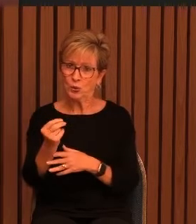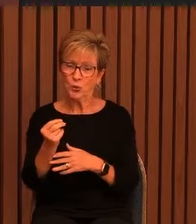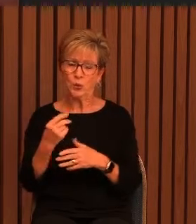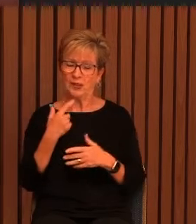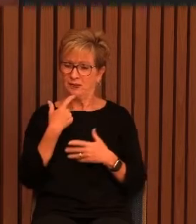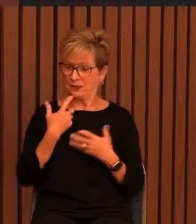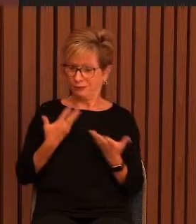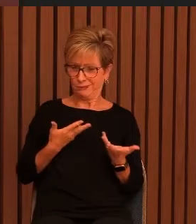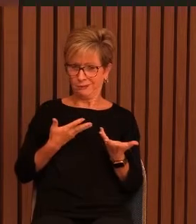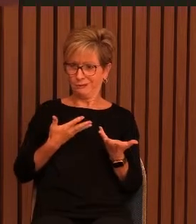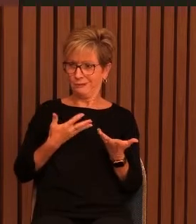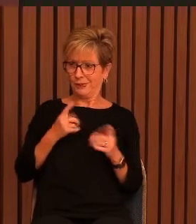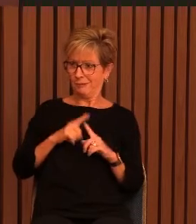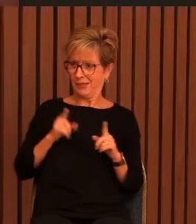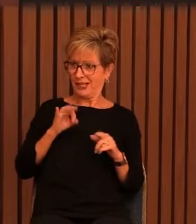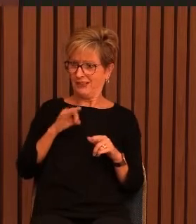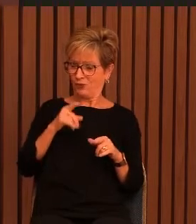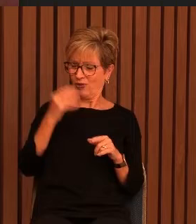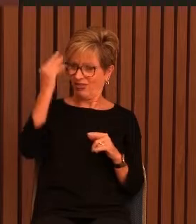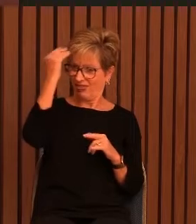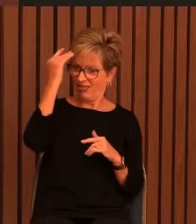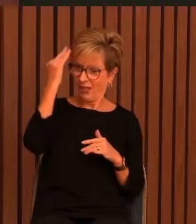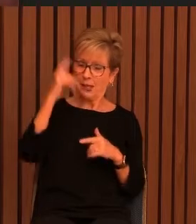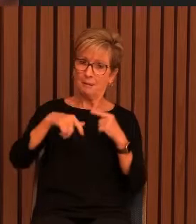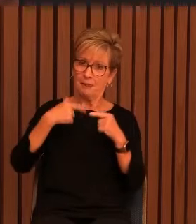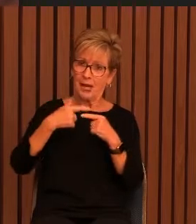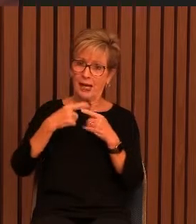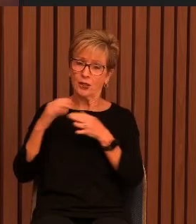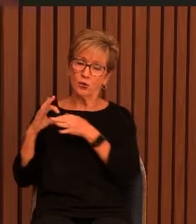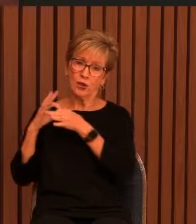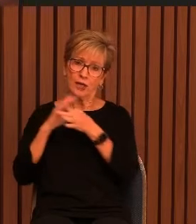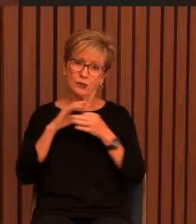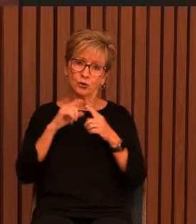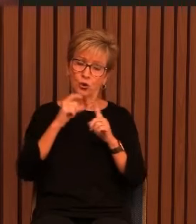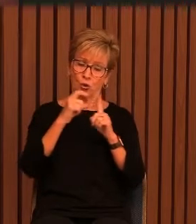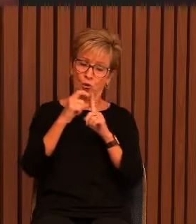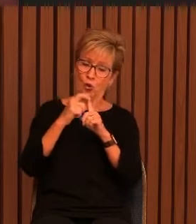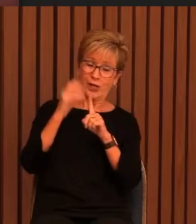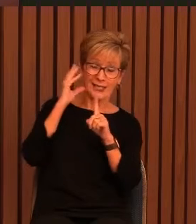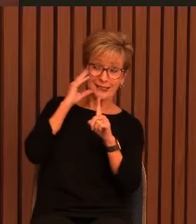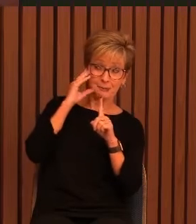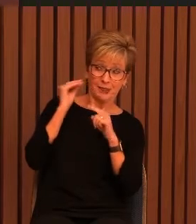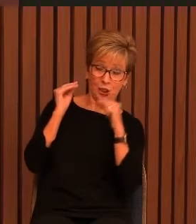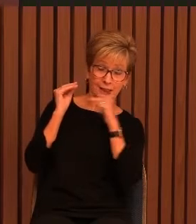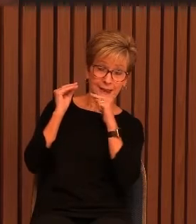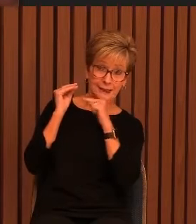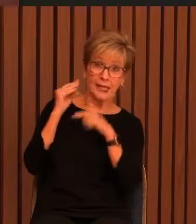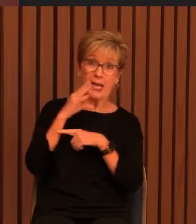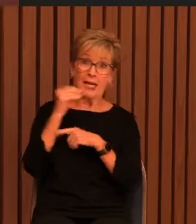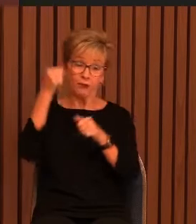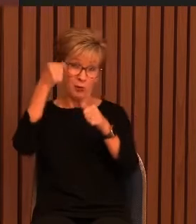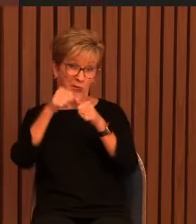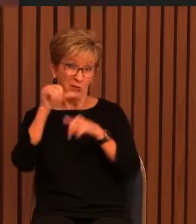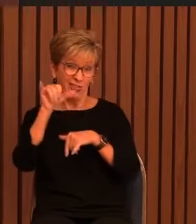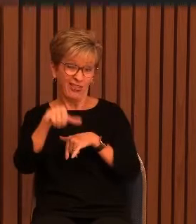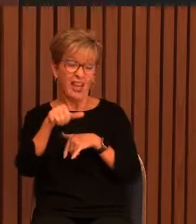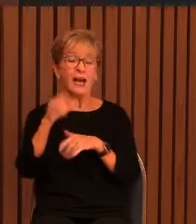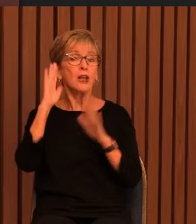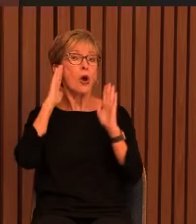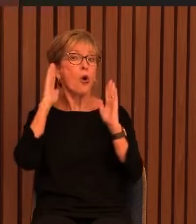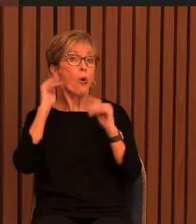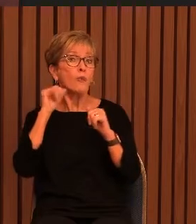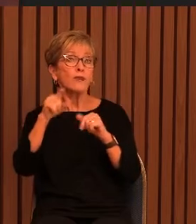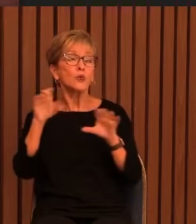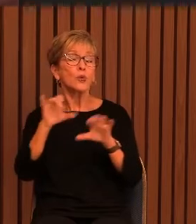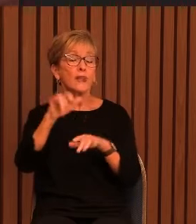say, but if you think about it in terms of the learner experience, and if you remember that, hopefully, if you're